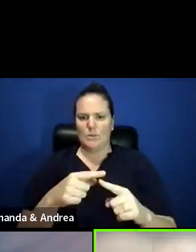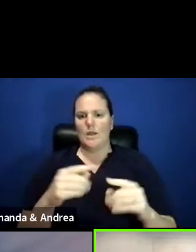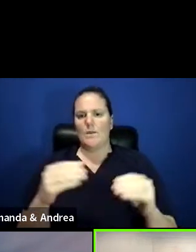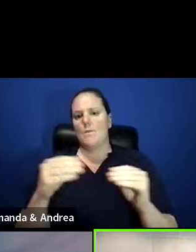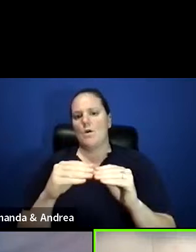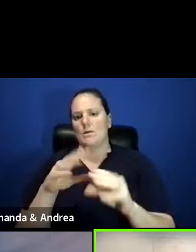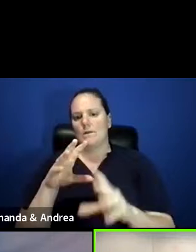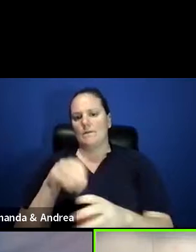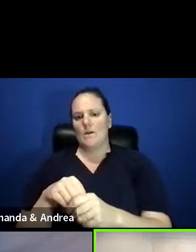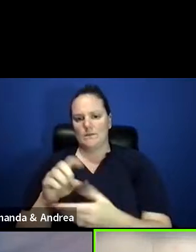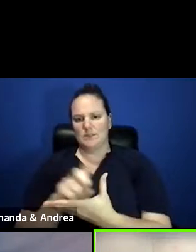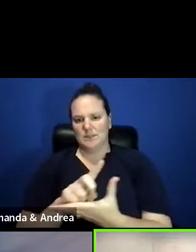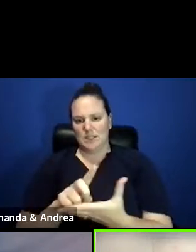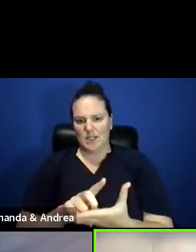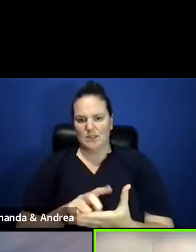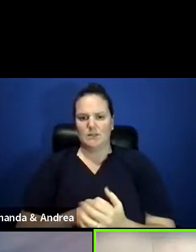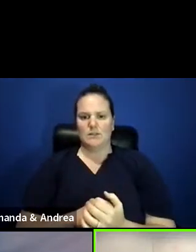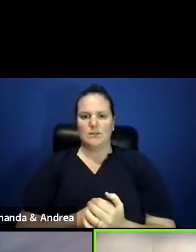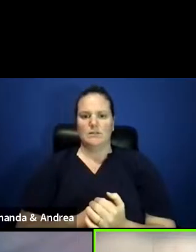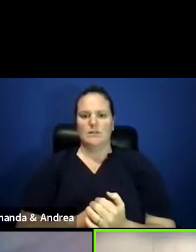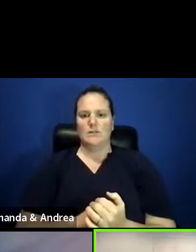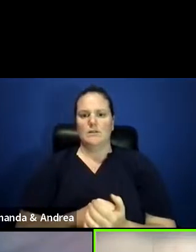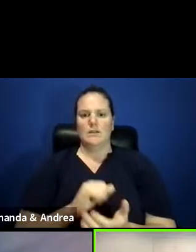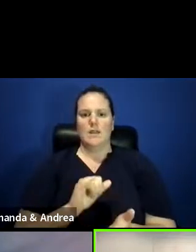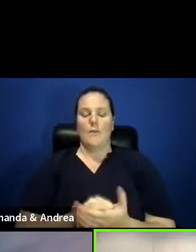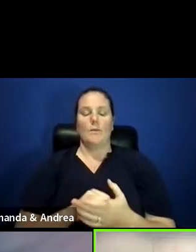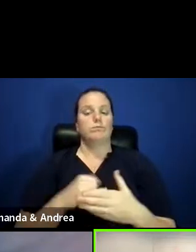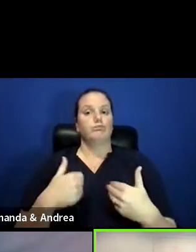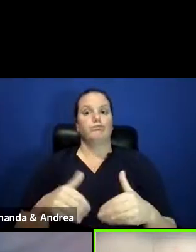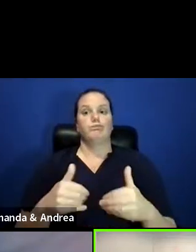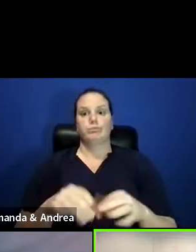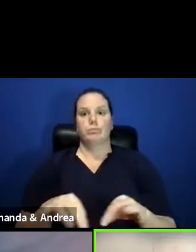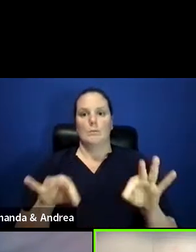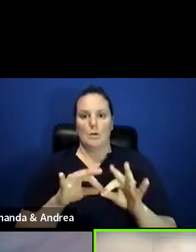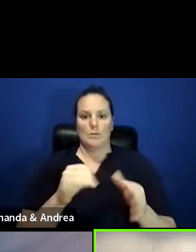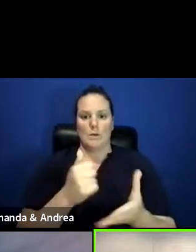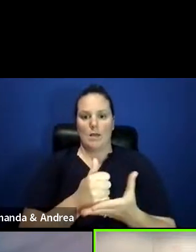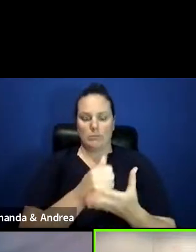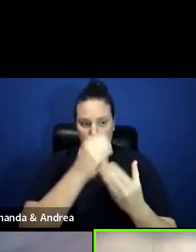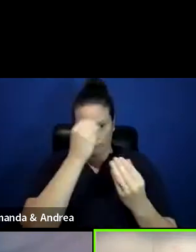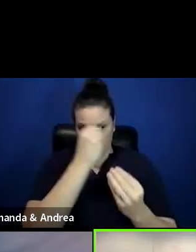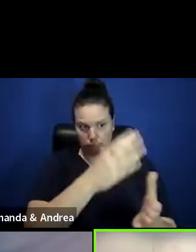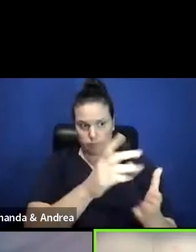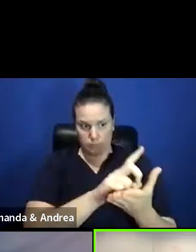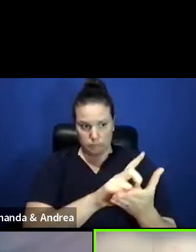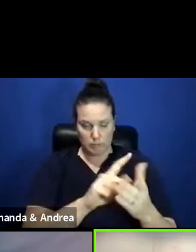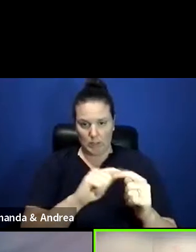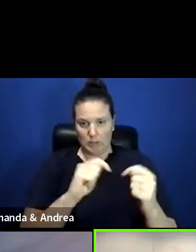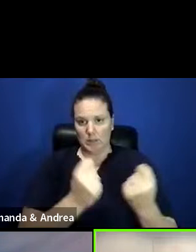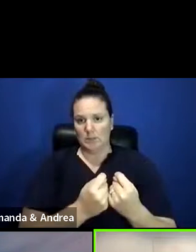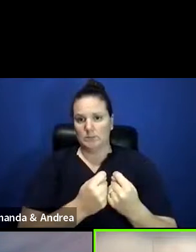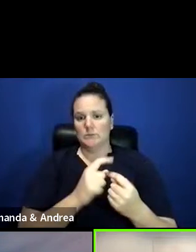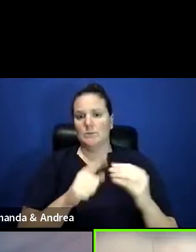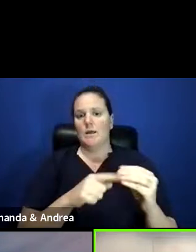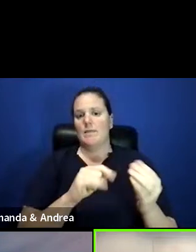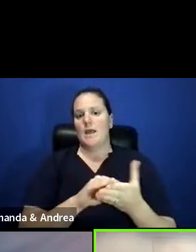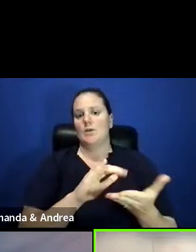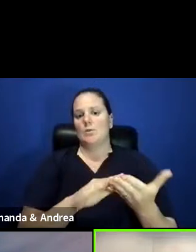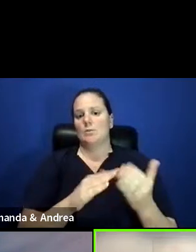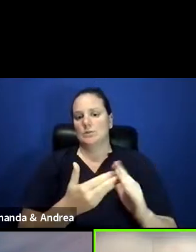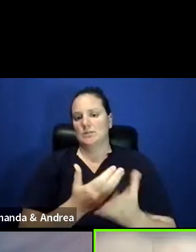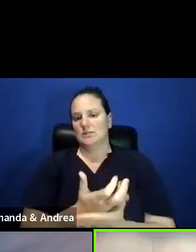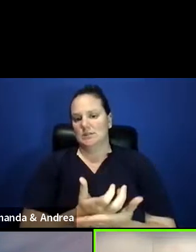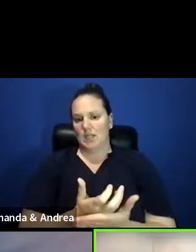into design is going to be tremendously important to help inform our design teams of the community's desires.